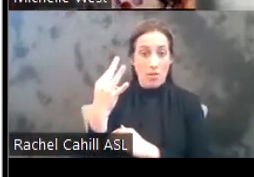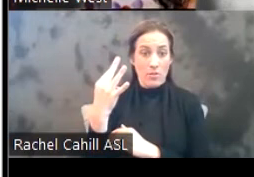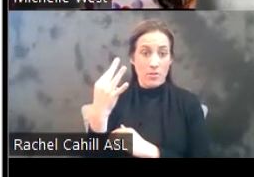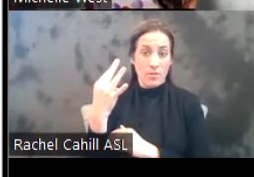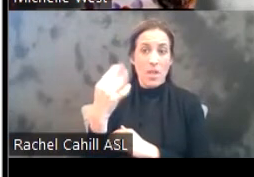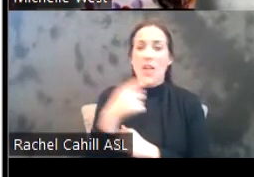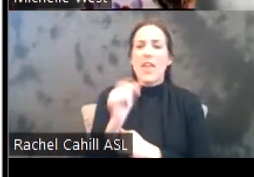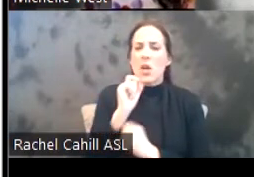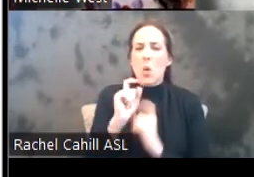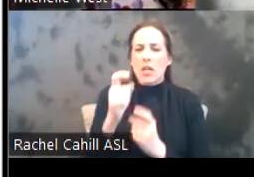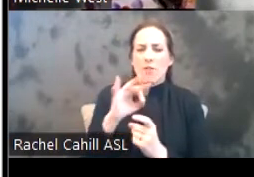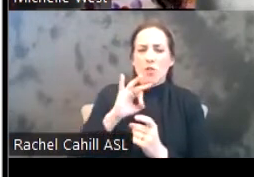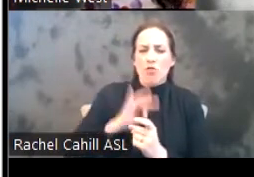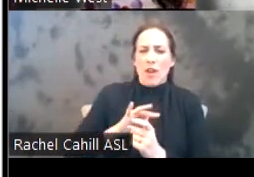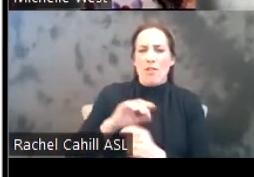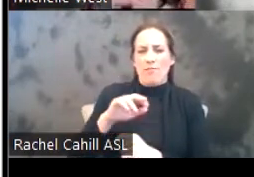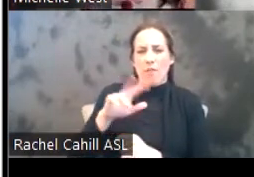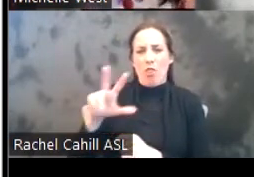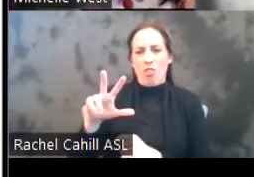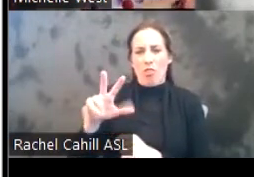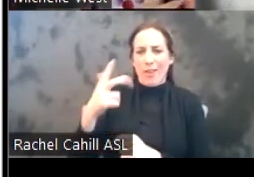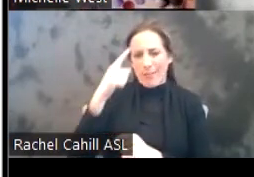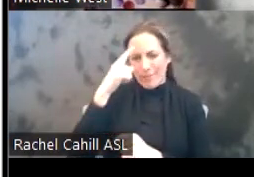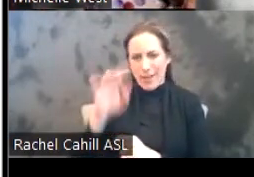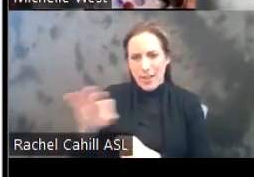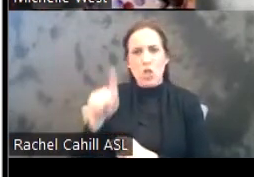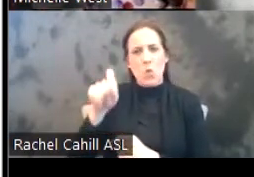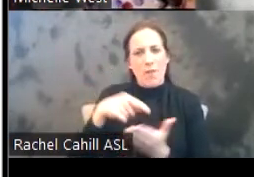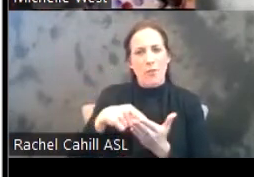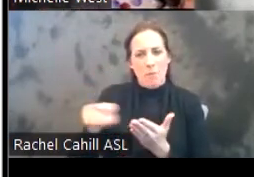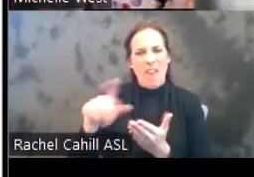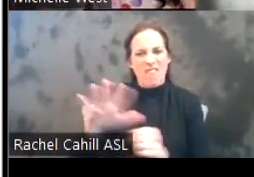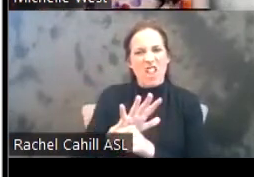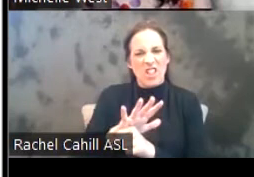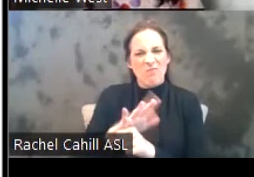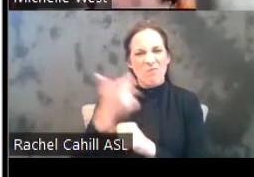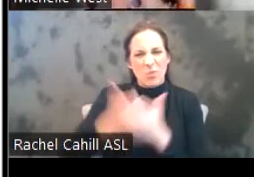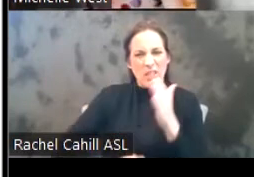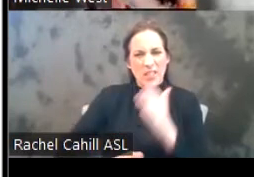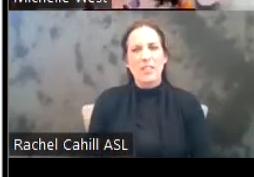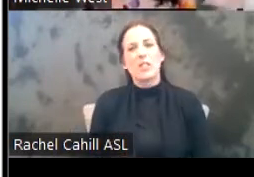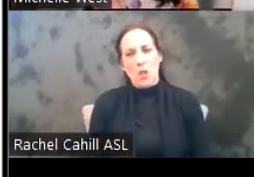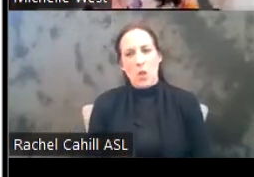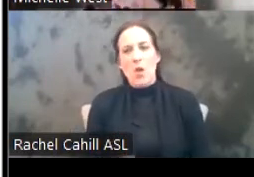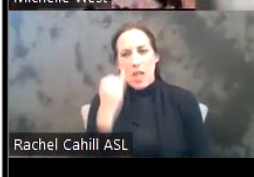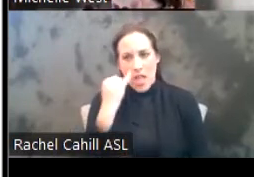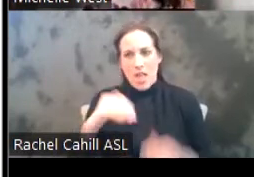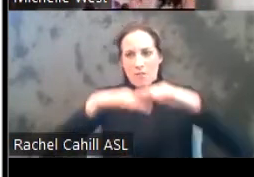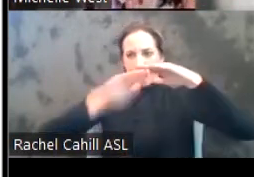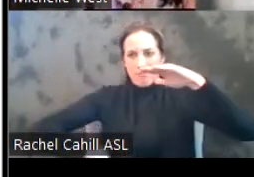give you a credit of $3.99. You have to pay full price. So it's anything that's under